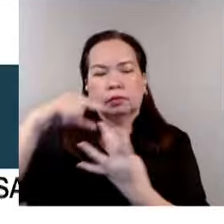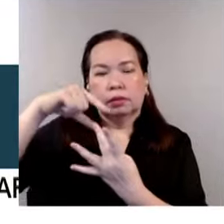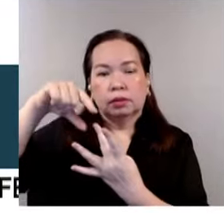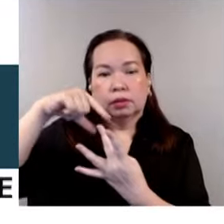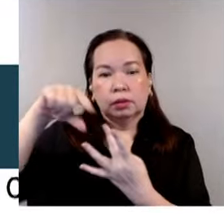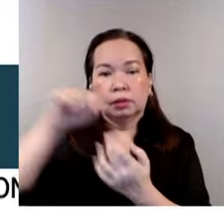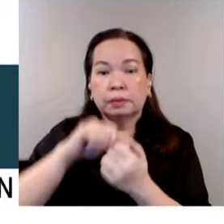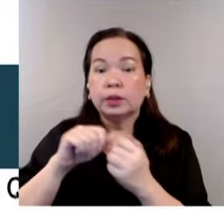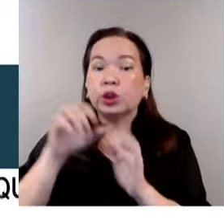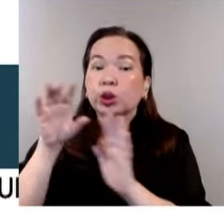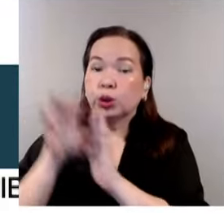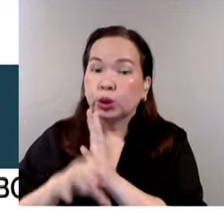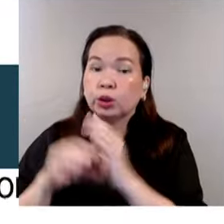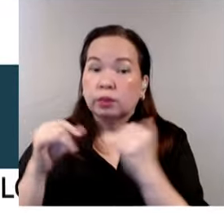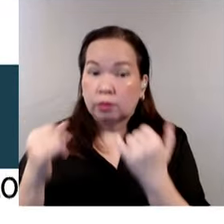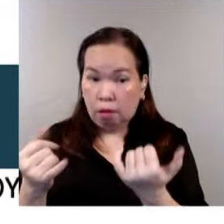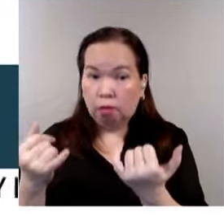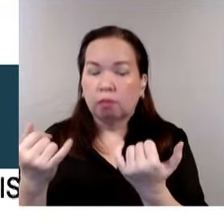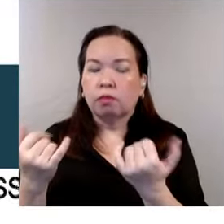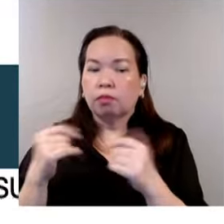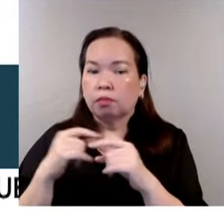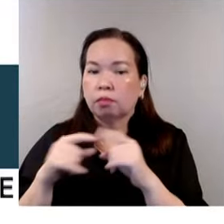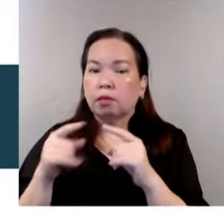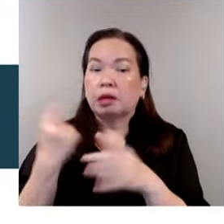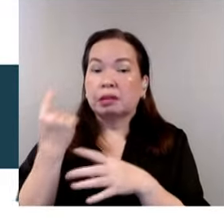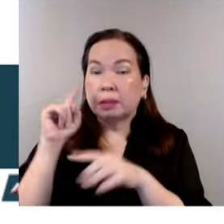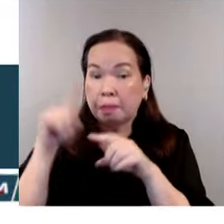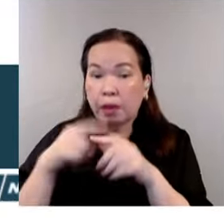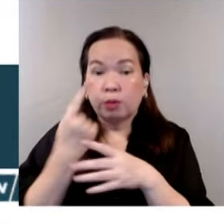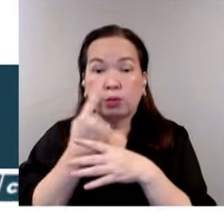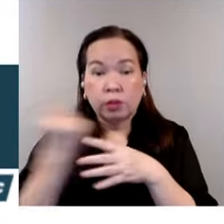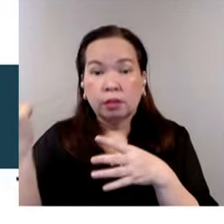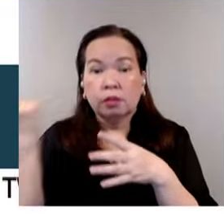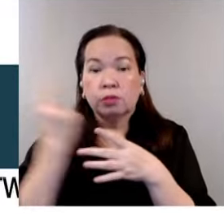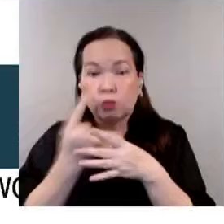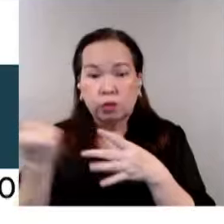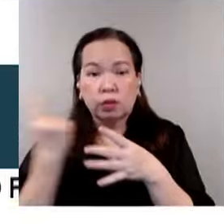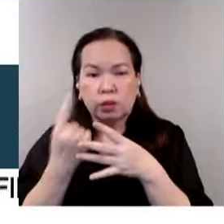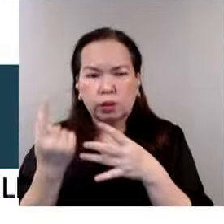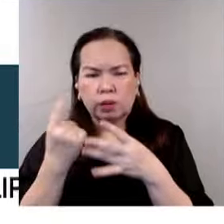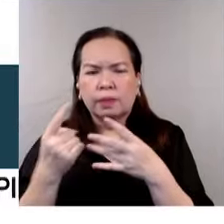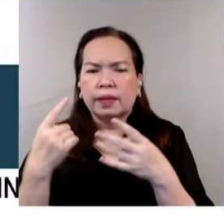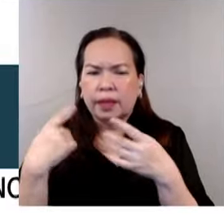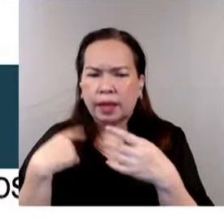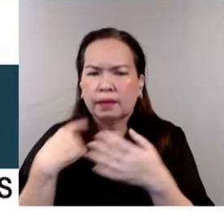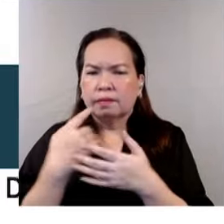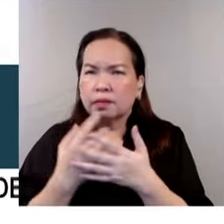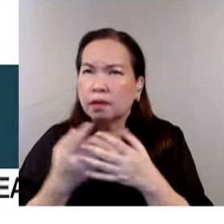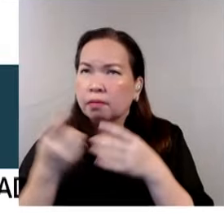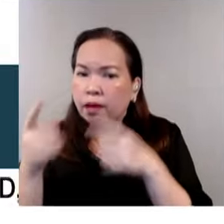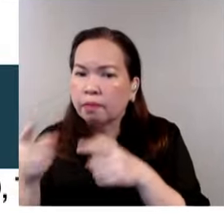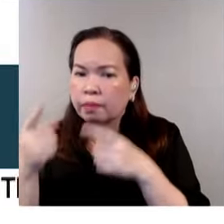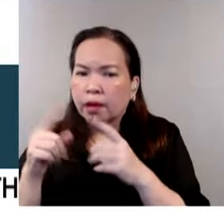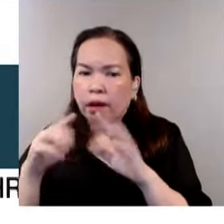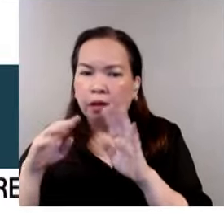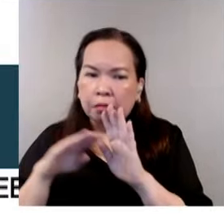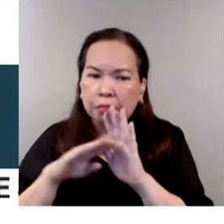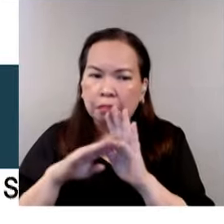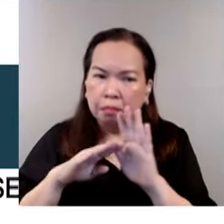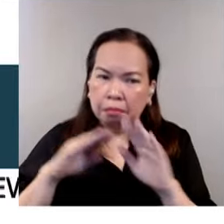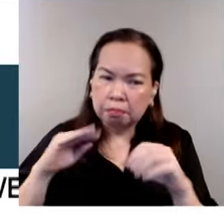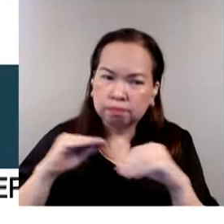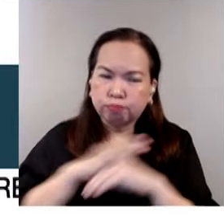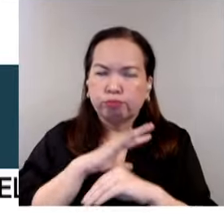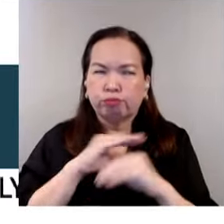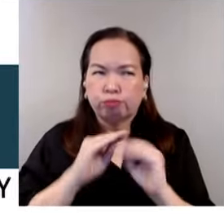But sabi ko nga, on a week, mayroong mga relevant news na nakaka-apekto sa presyuhan at saka sa